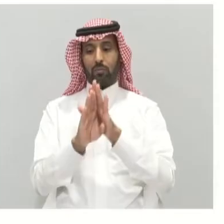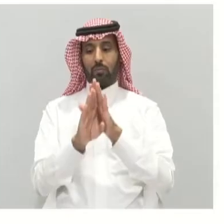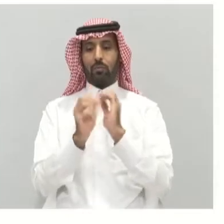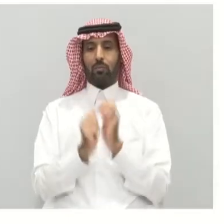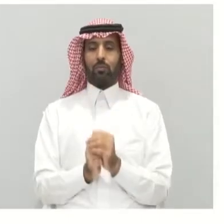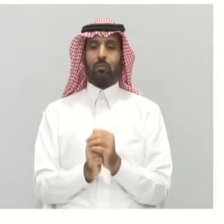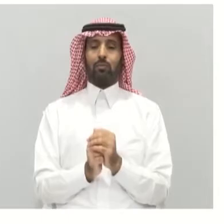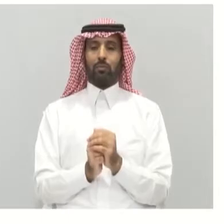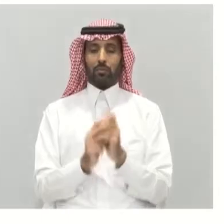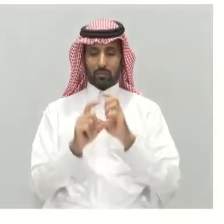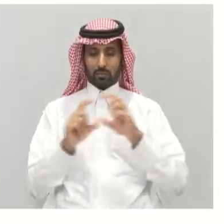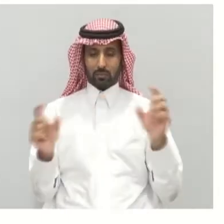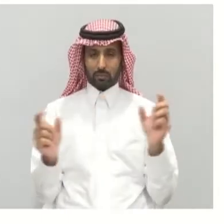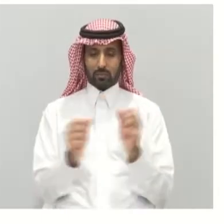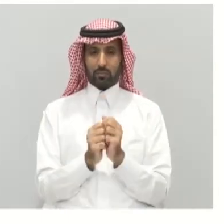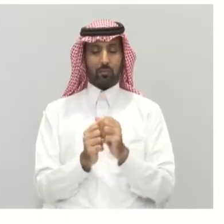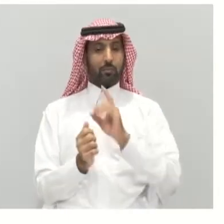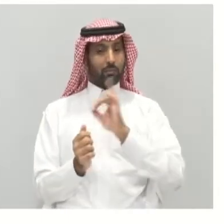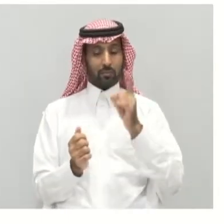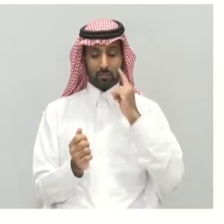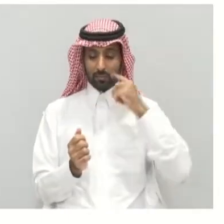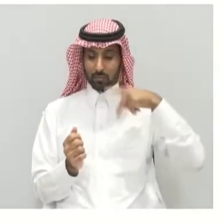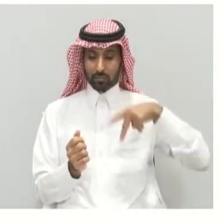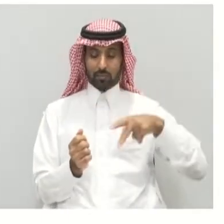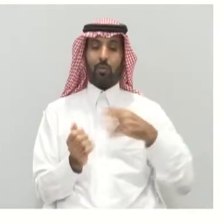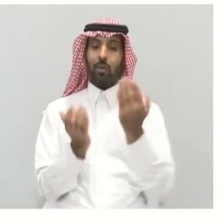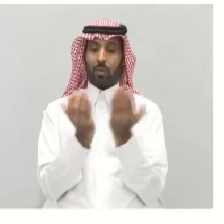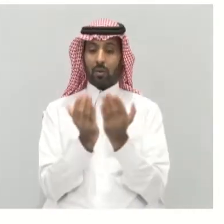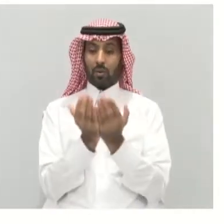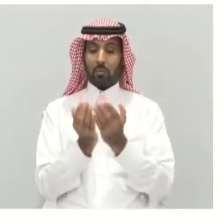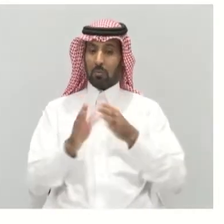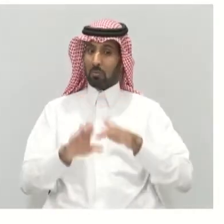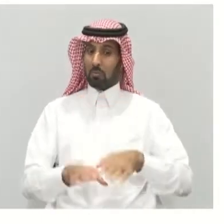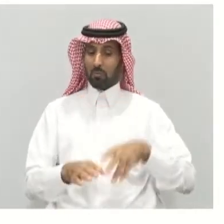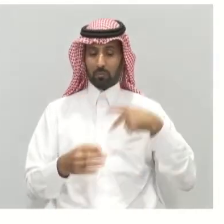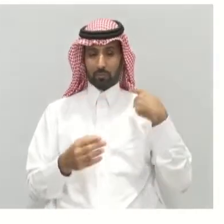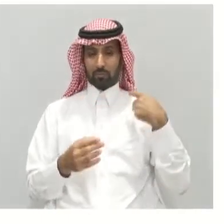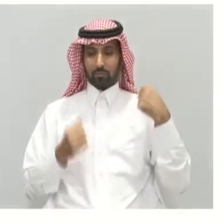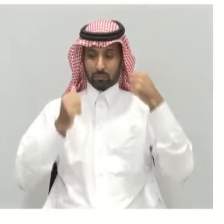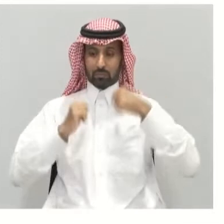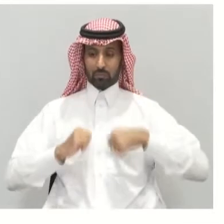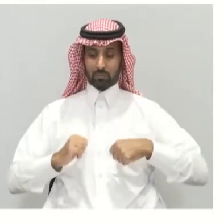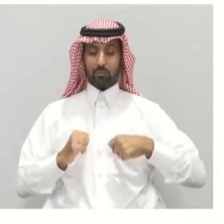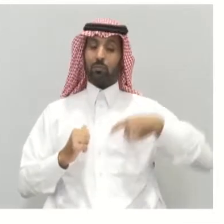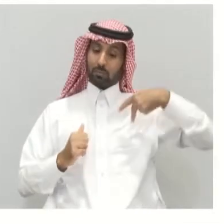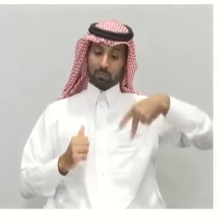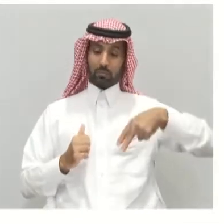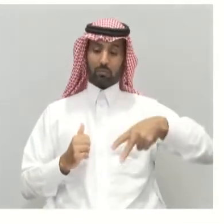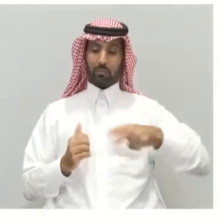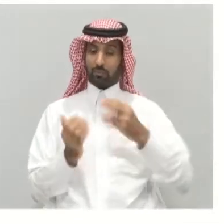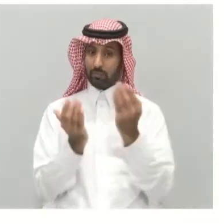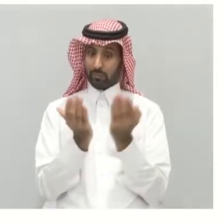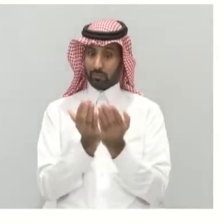okay? They didn't go to school. This is the first clause, okay?